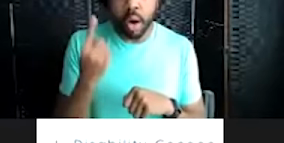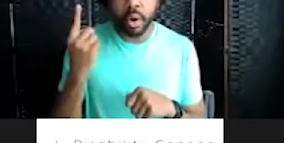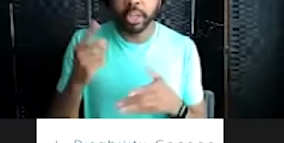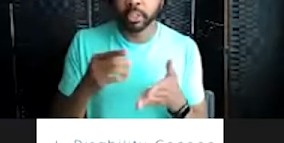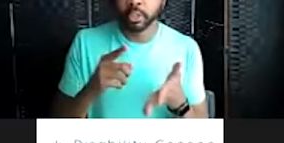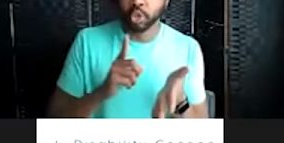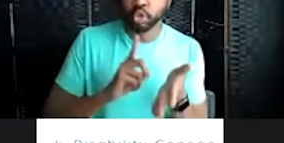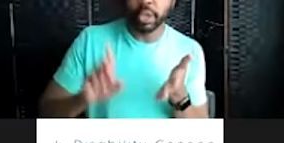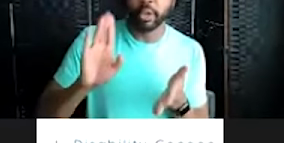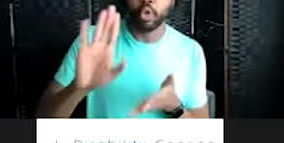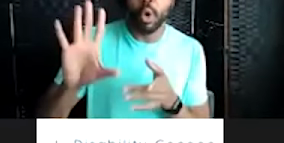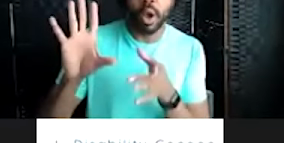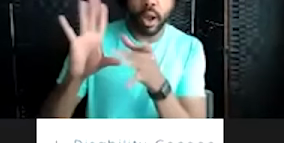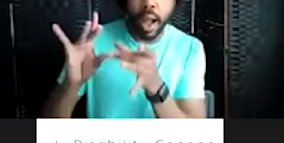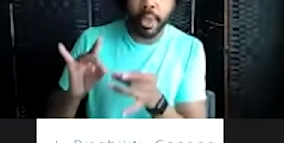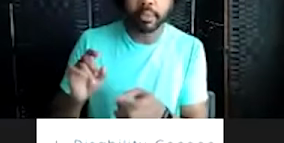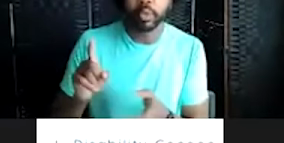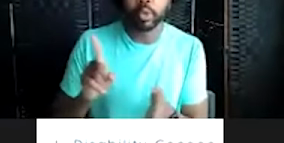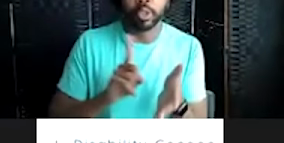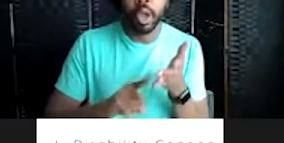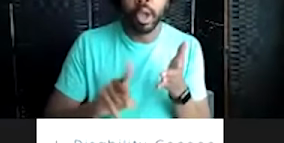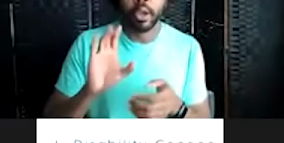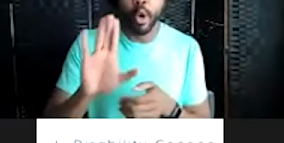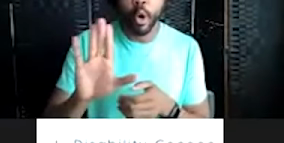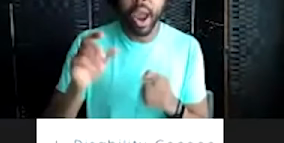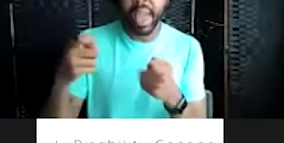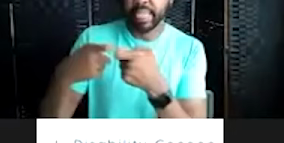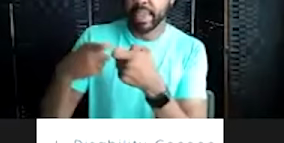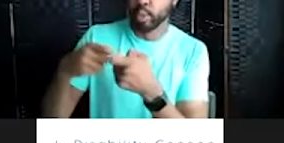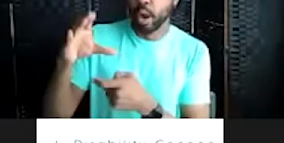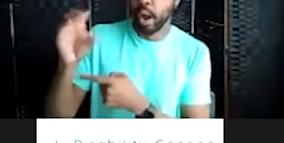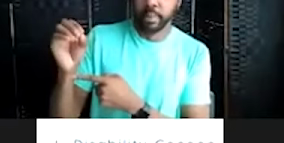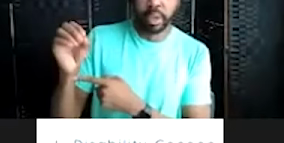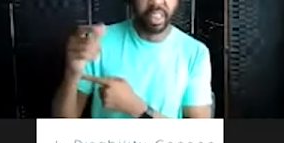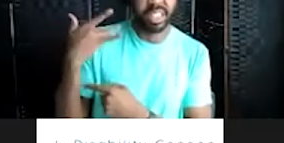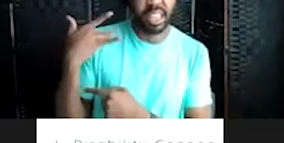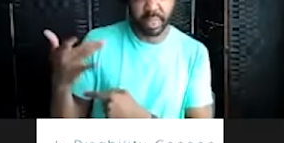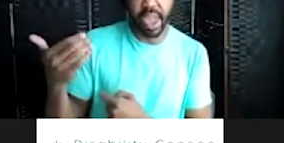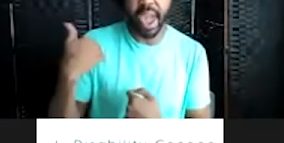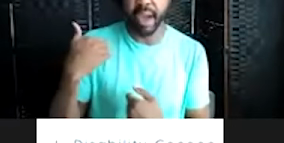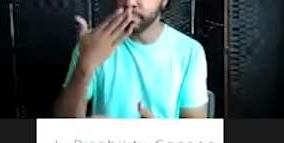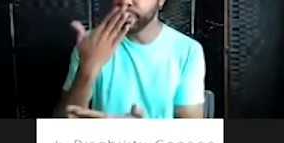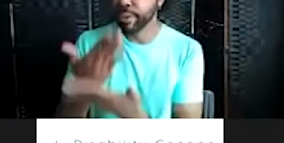comments or whoever your electric company is. A lot of times they run really good deals.